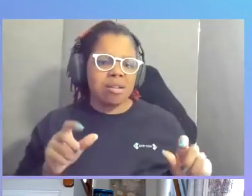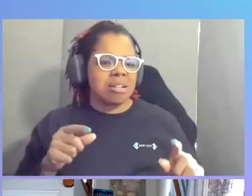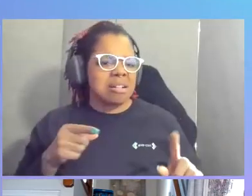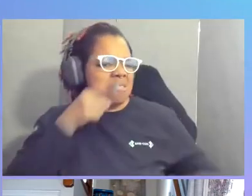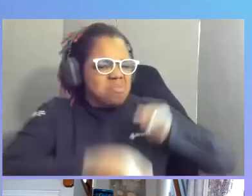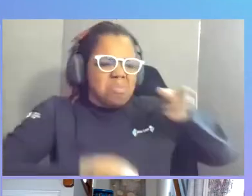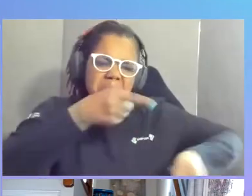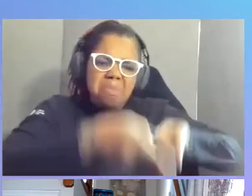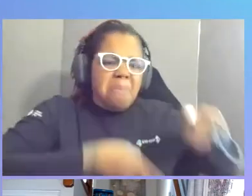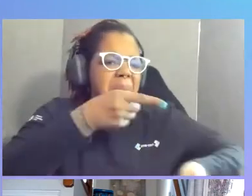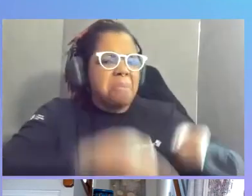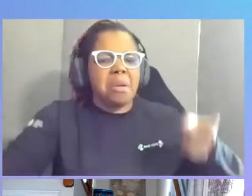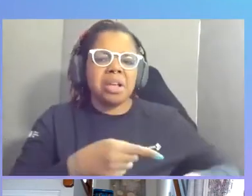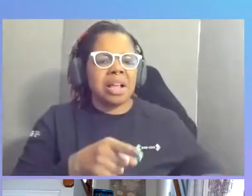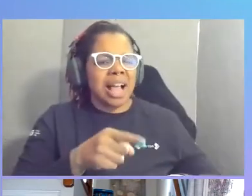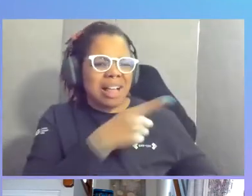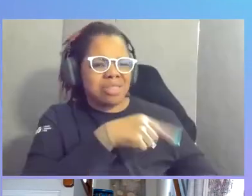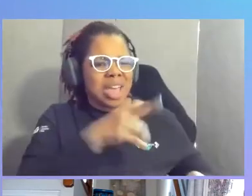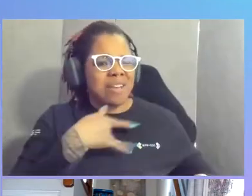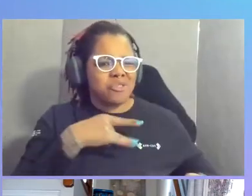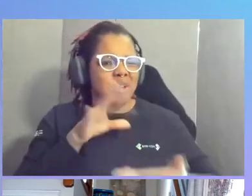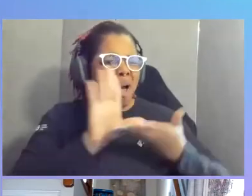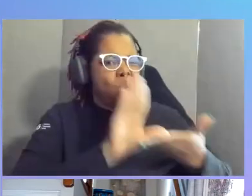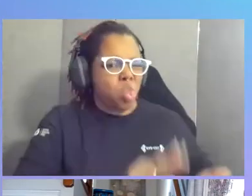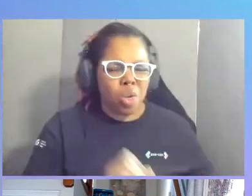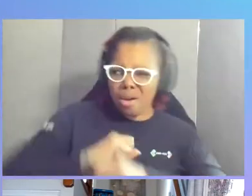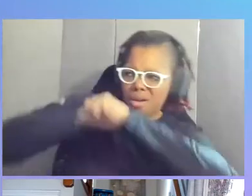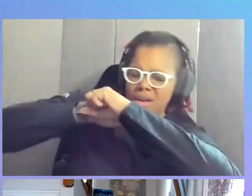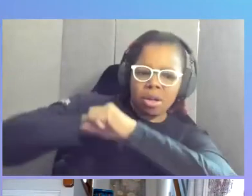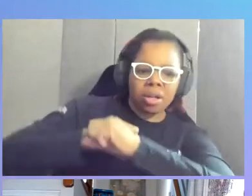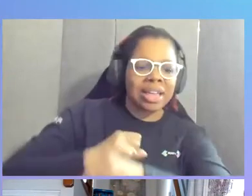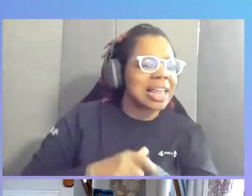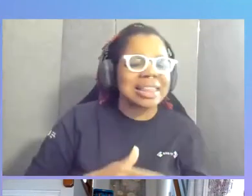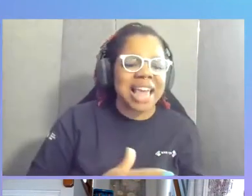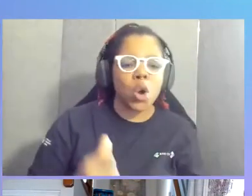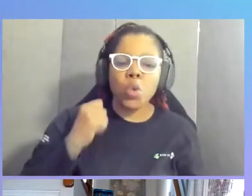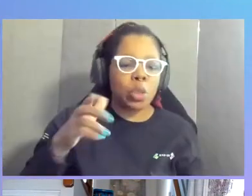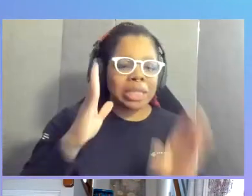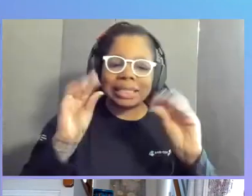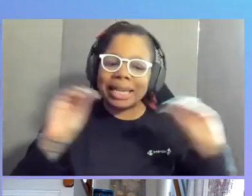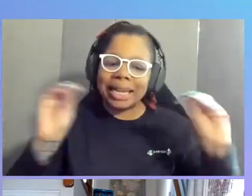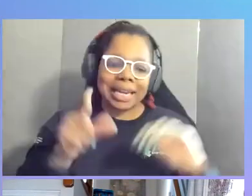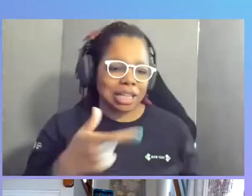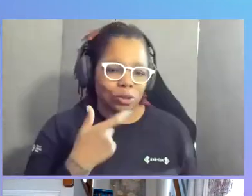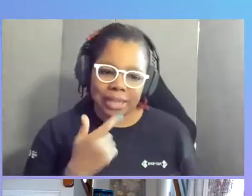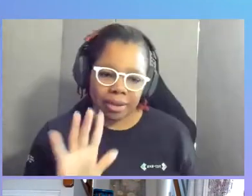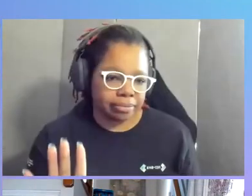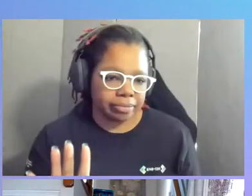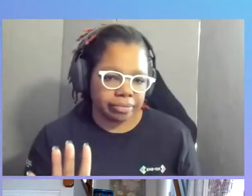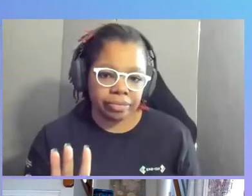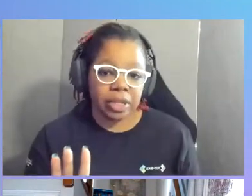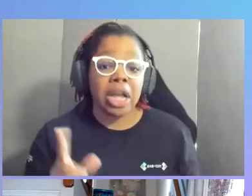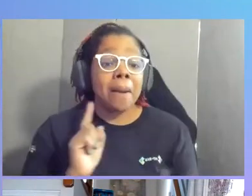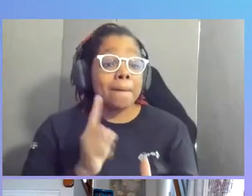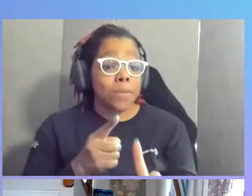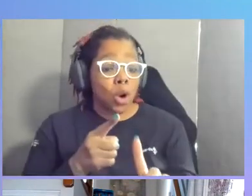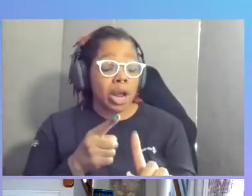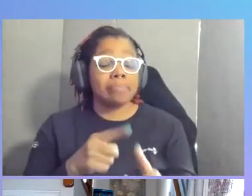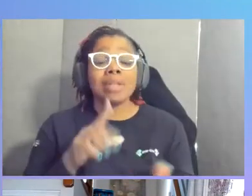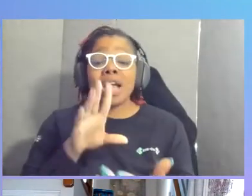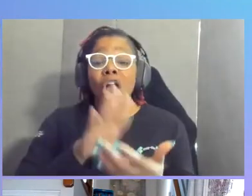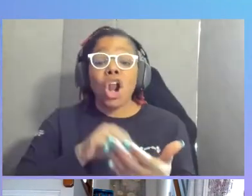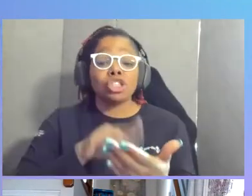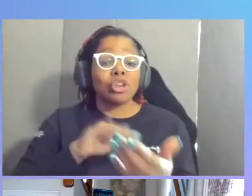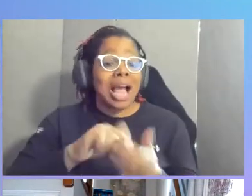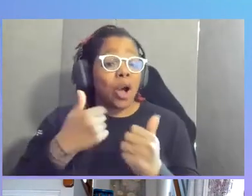attacking them and making them feel defensive, they will never listen to anything that you have to say. So it's really about learning how we